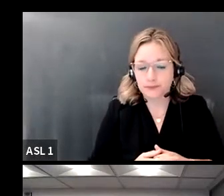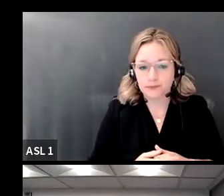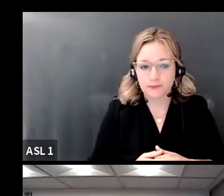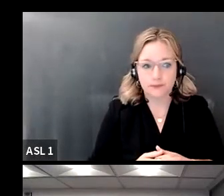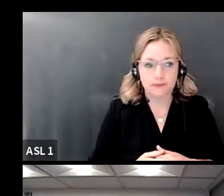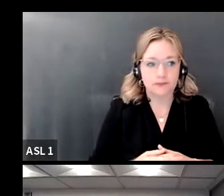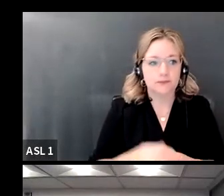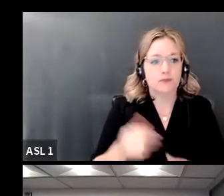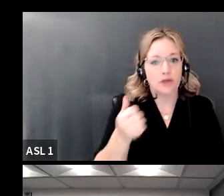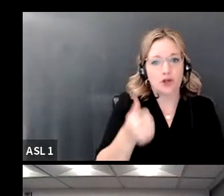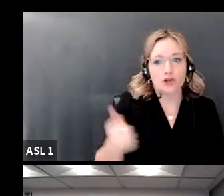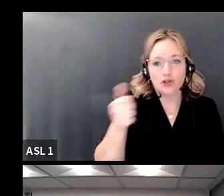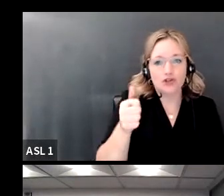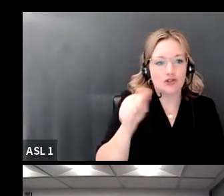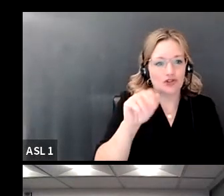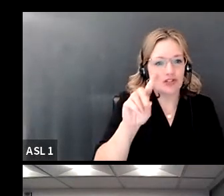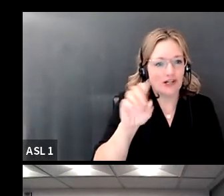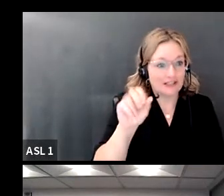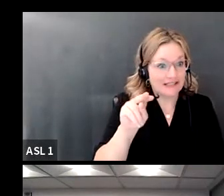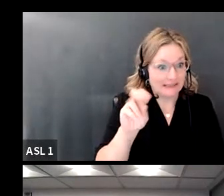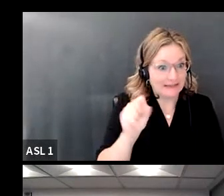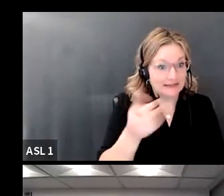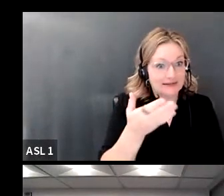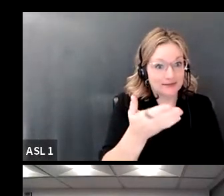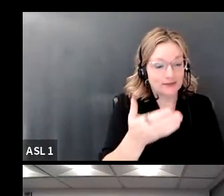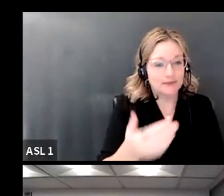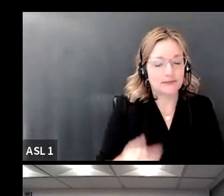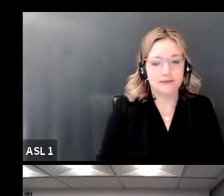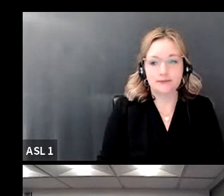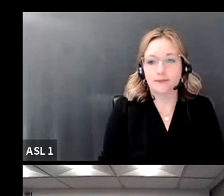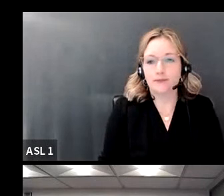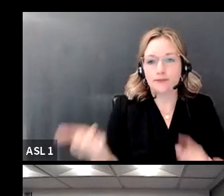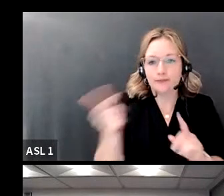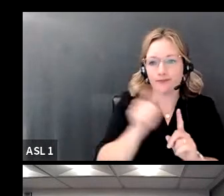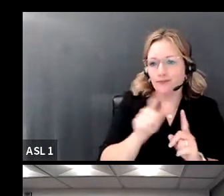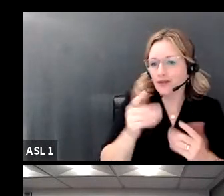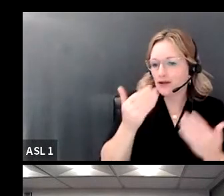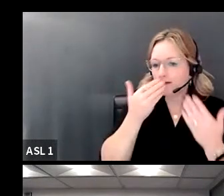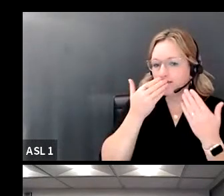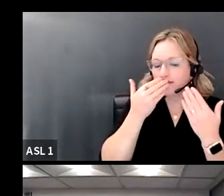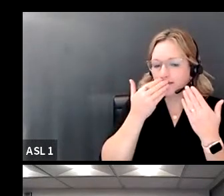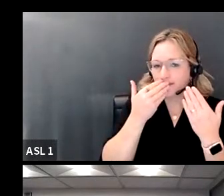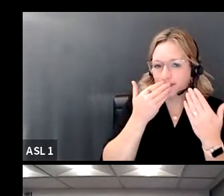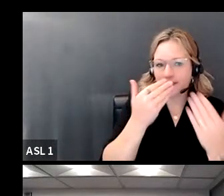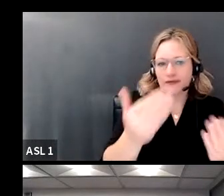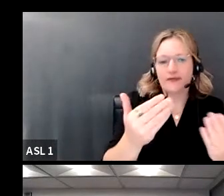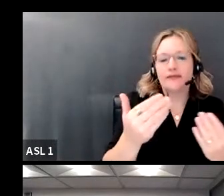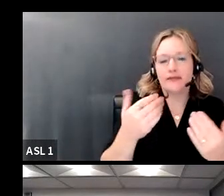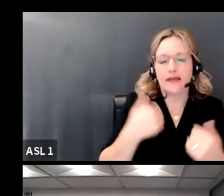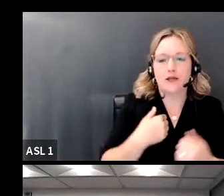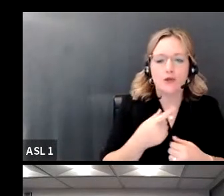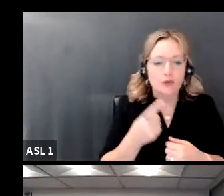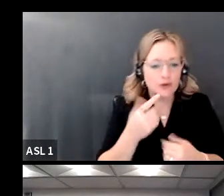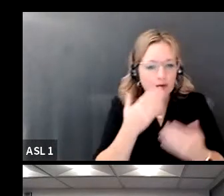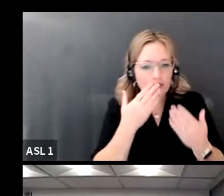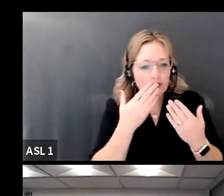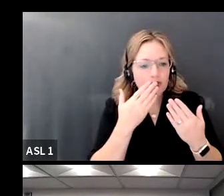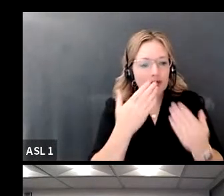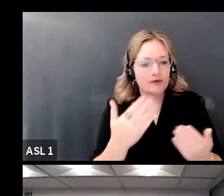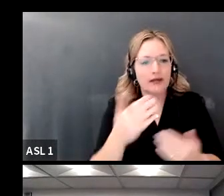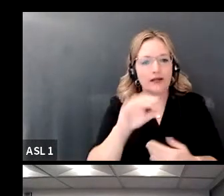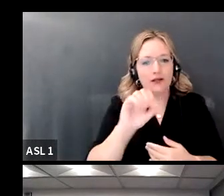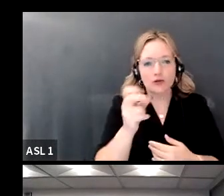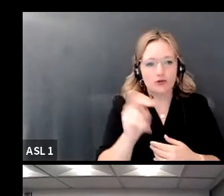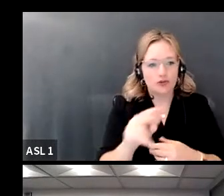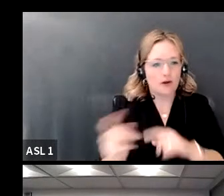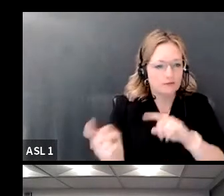chair deans please thank you chair smallwood and thank you sean for being here today